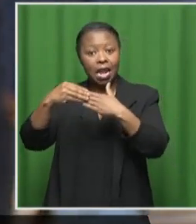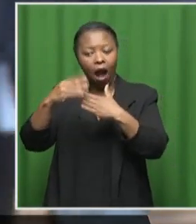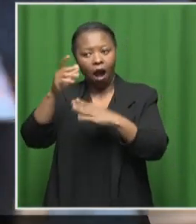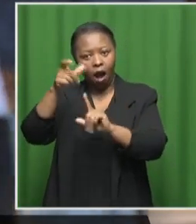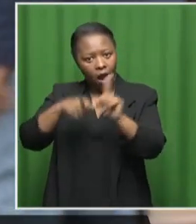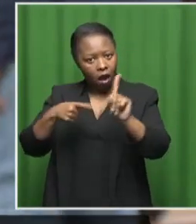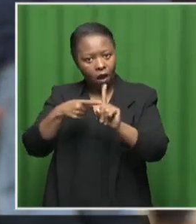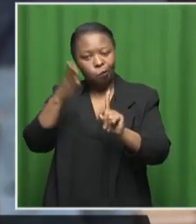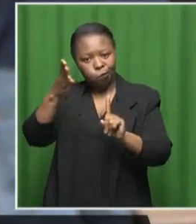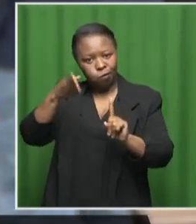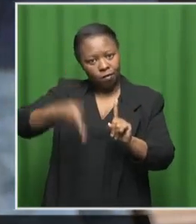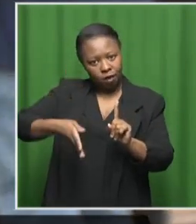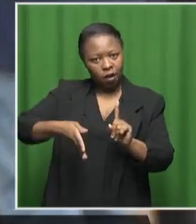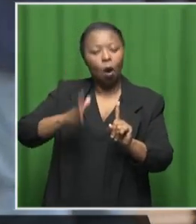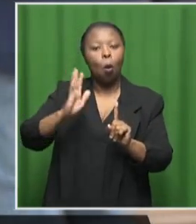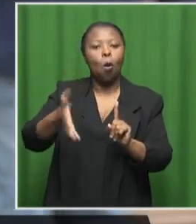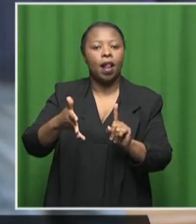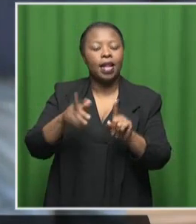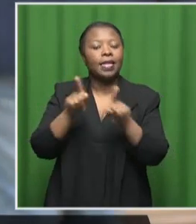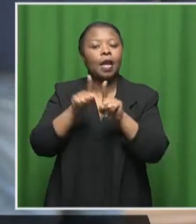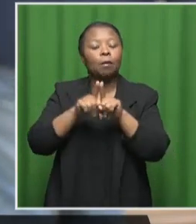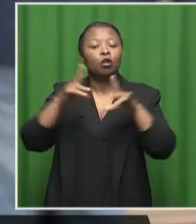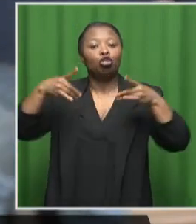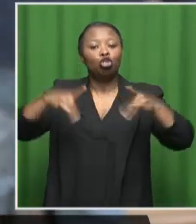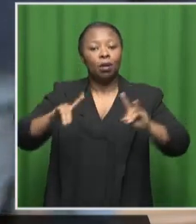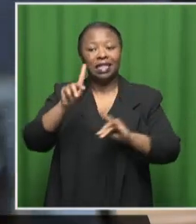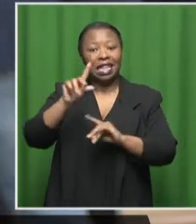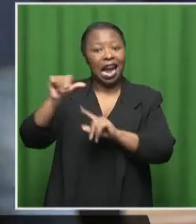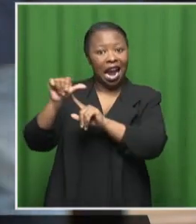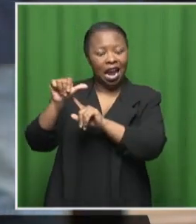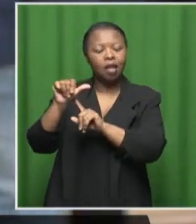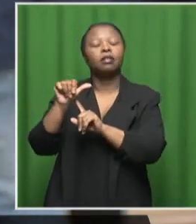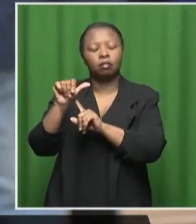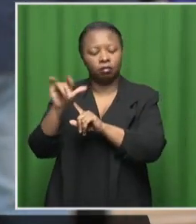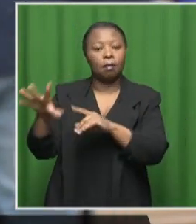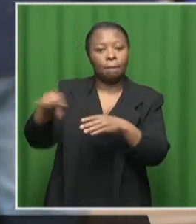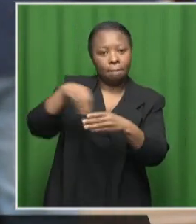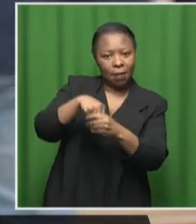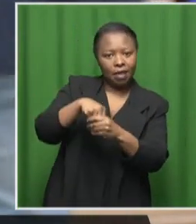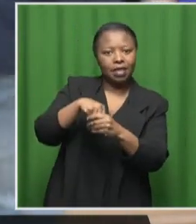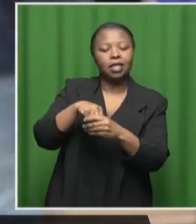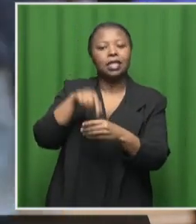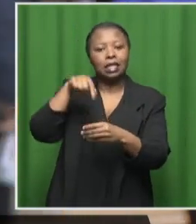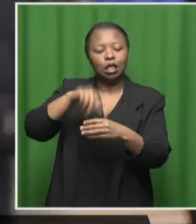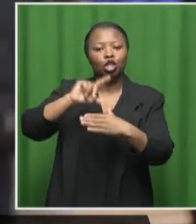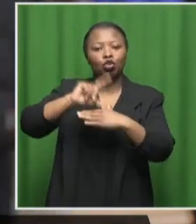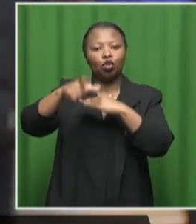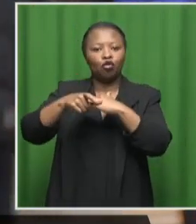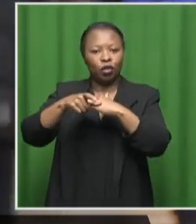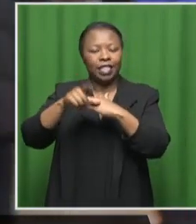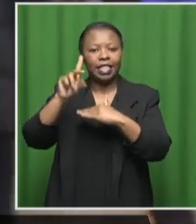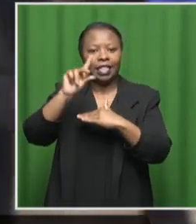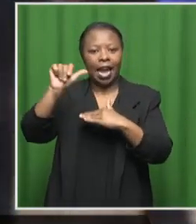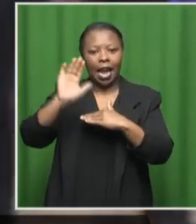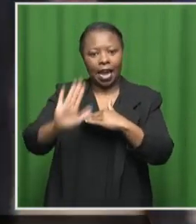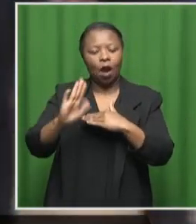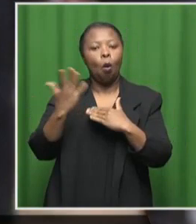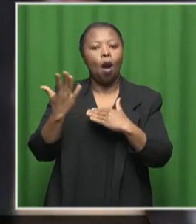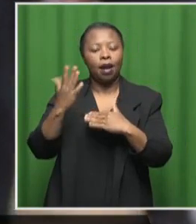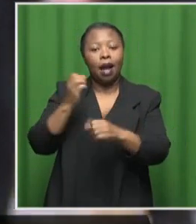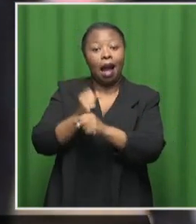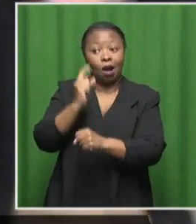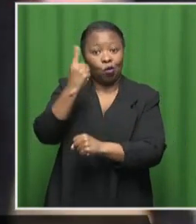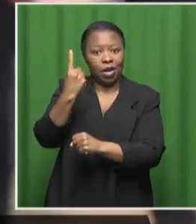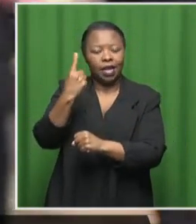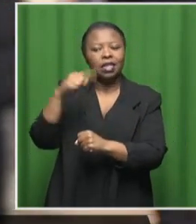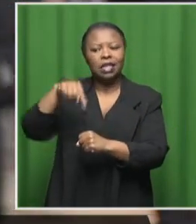be here, and the federal chairperson of the Democratic Alliance. They will also be part of this particular Congress of the Democratic Alliance in Gauteng. For a